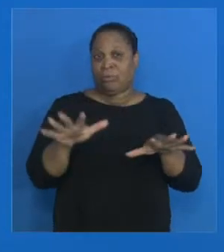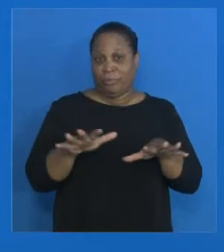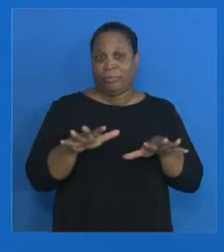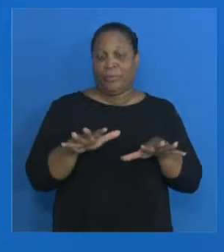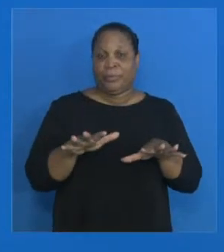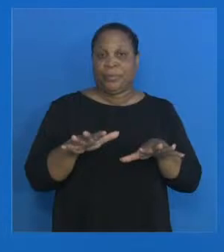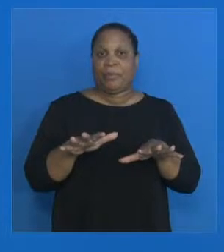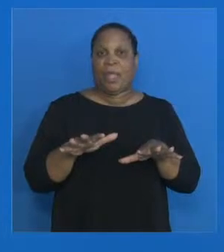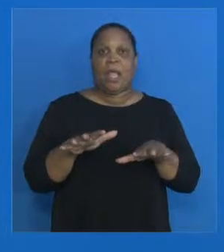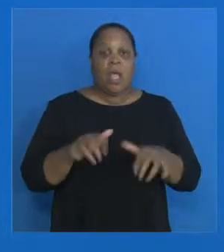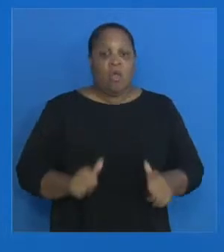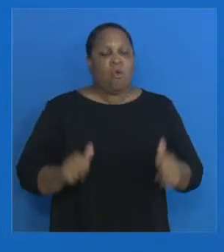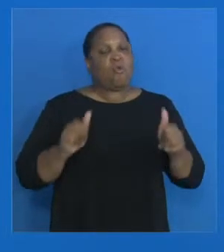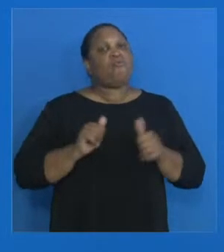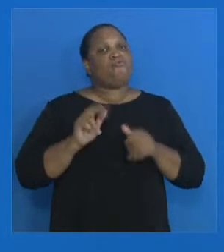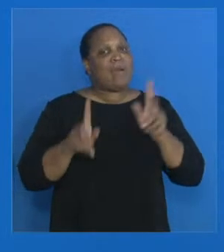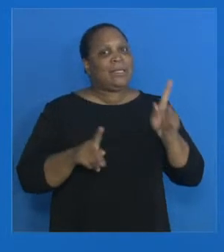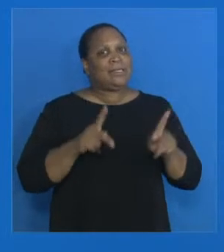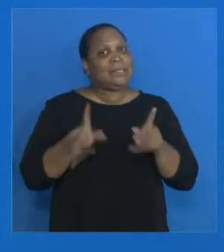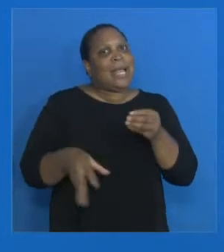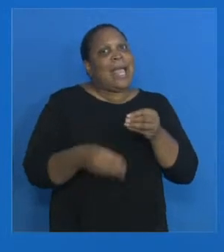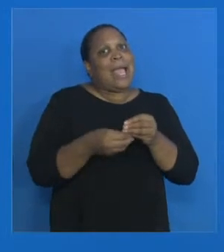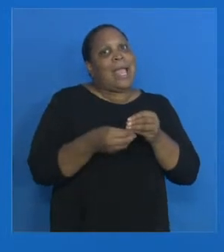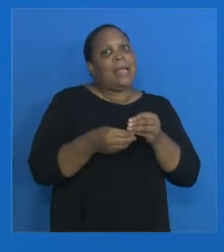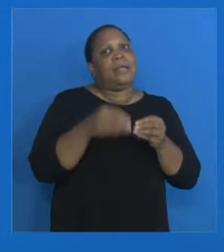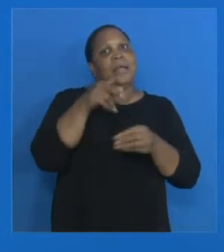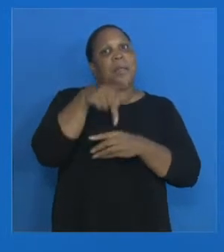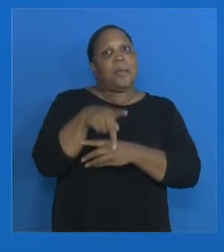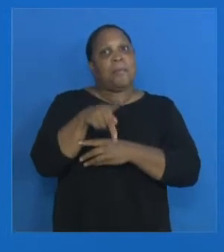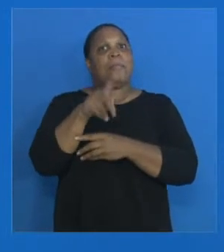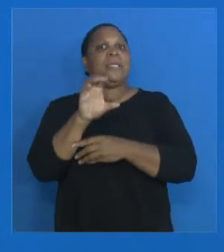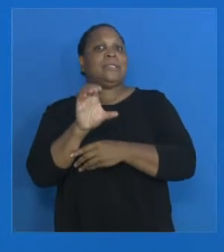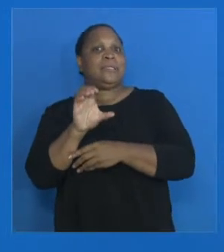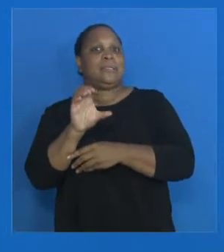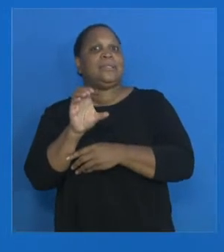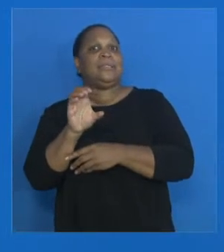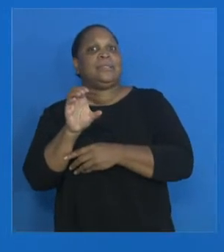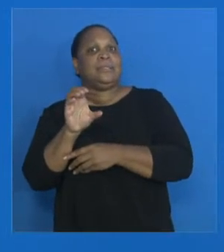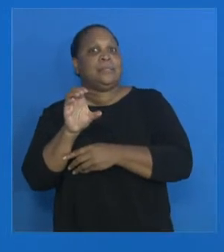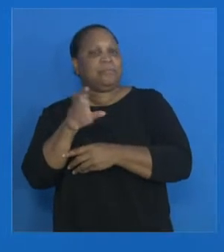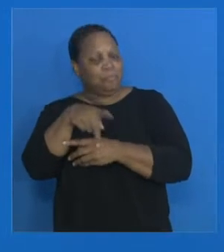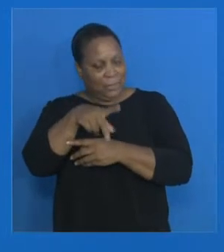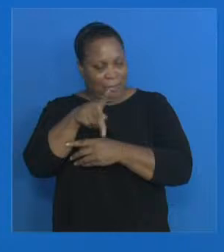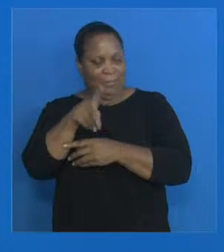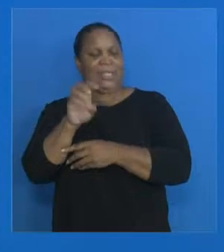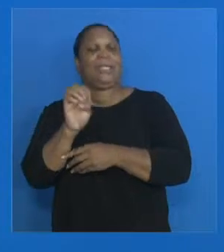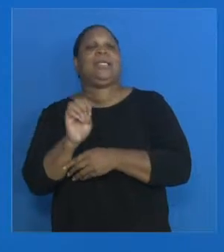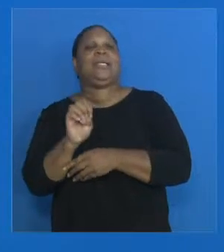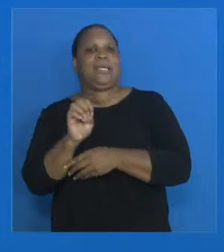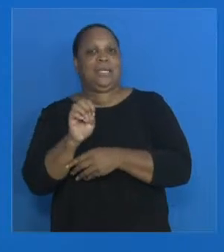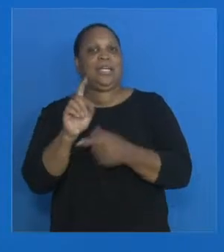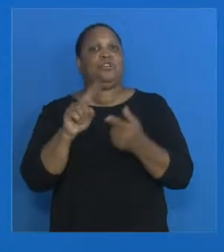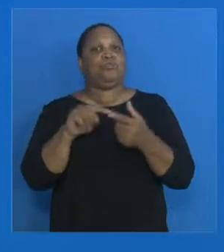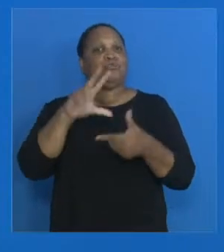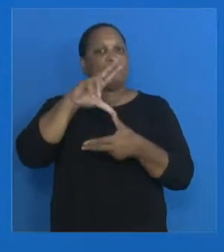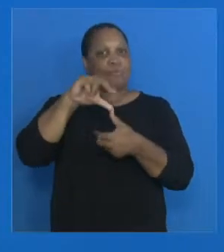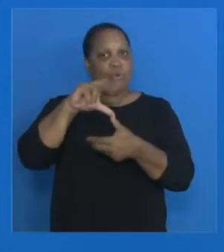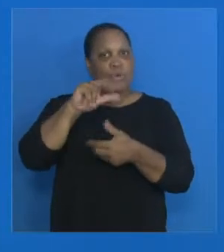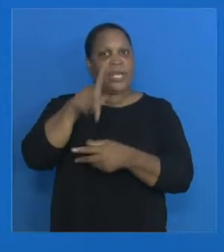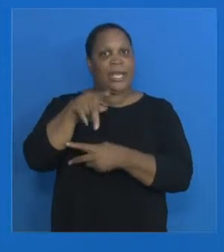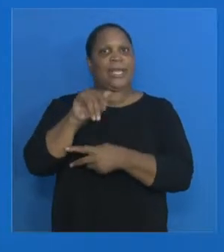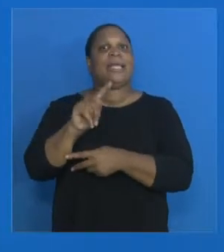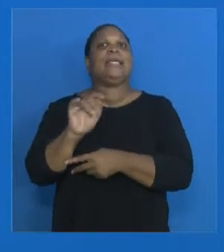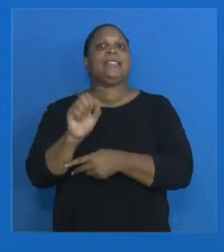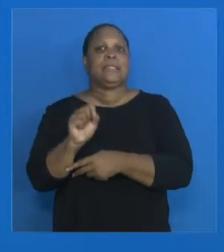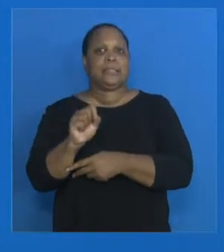pandemic, residents should add personal protective equipment, or PPE, to their hurricane kits.